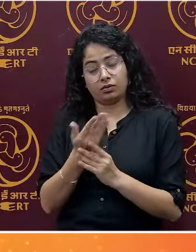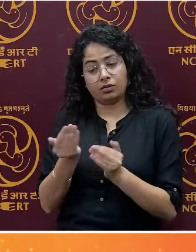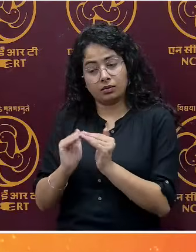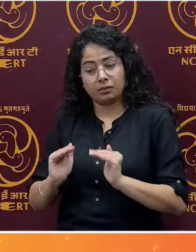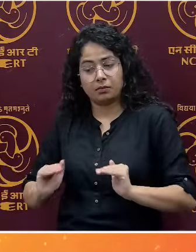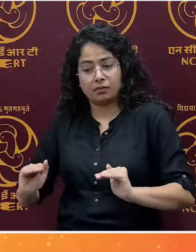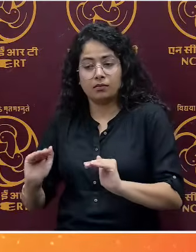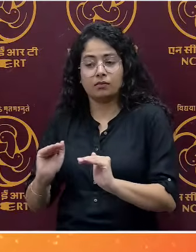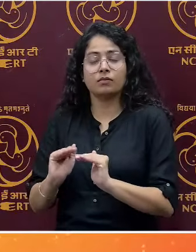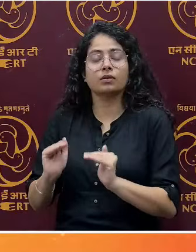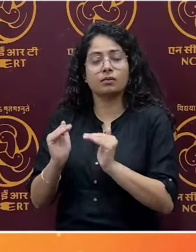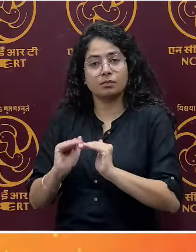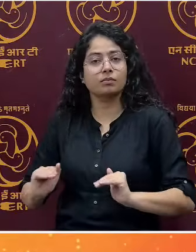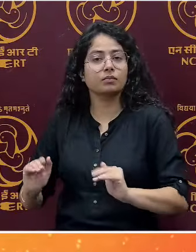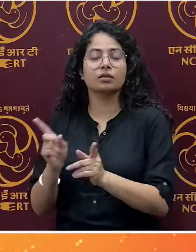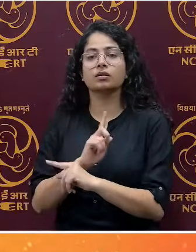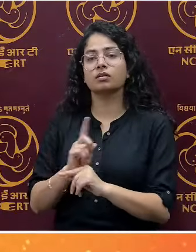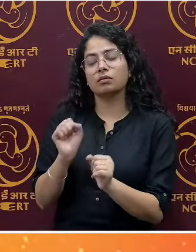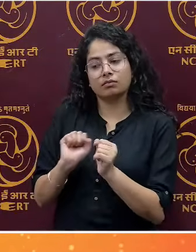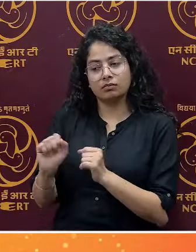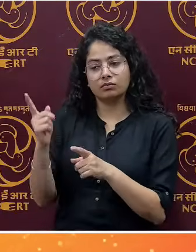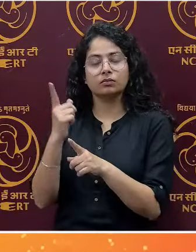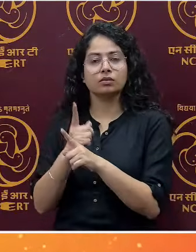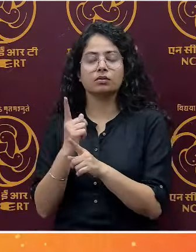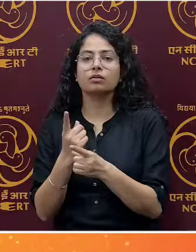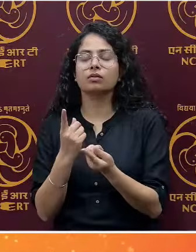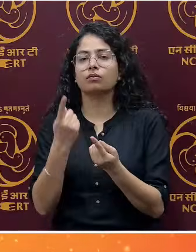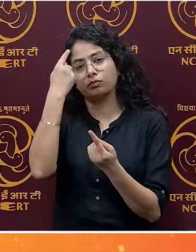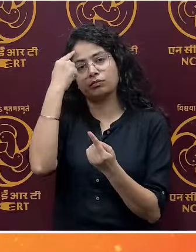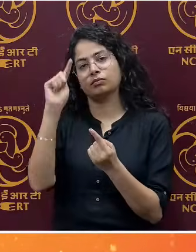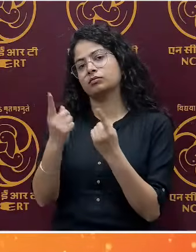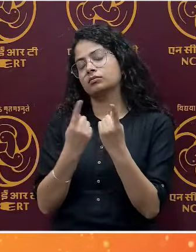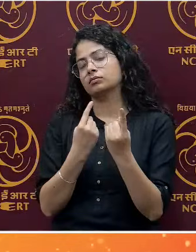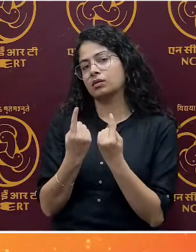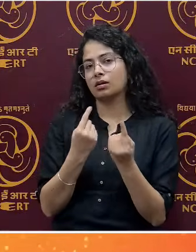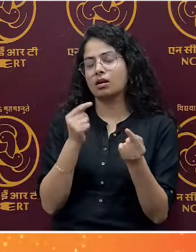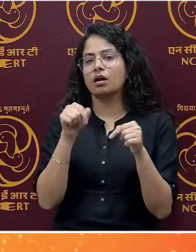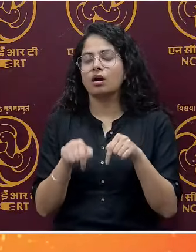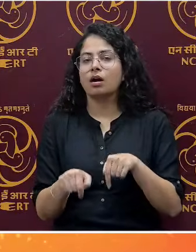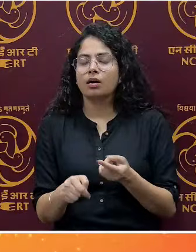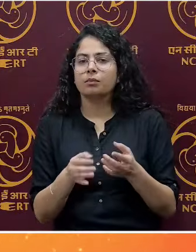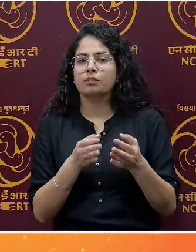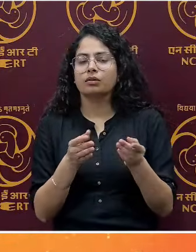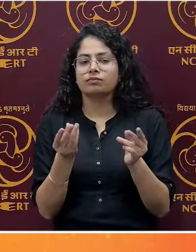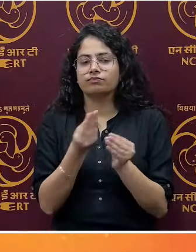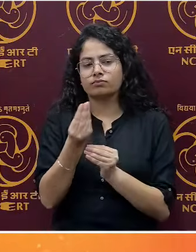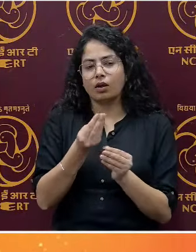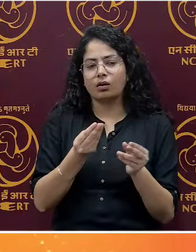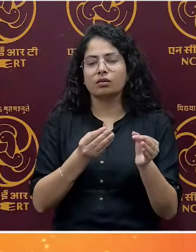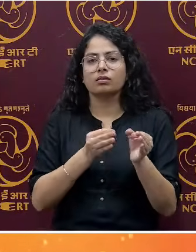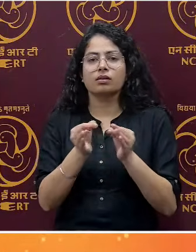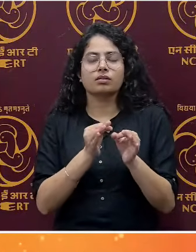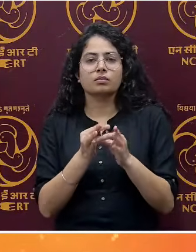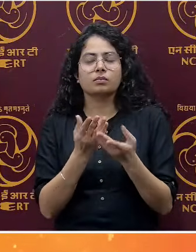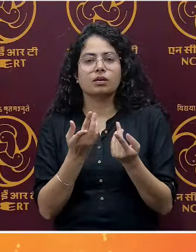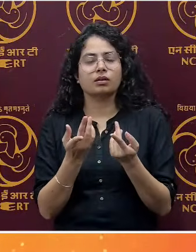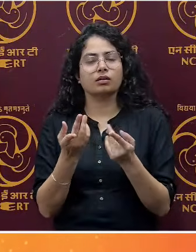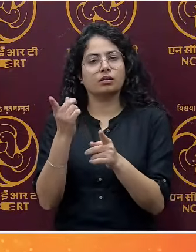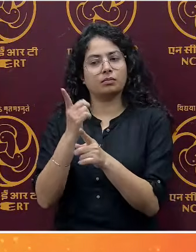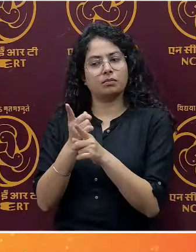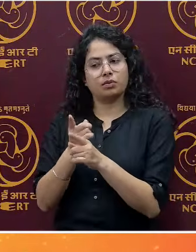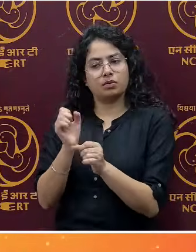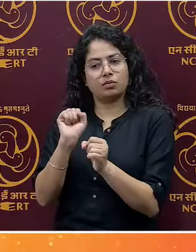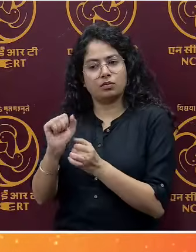for students, for teachers as well, for assessment, right? Yes. So can you throw light on this, why it's good for teachers as